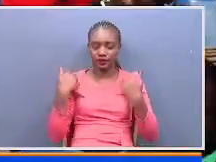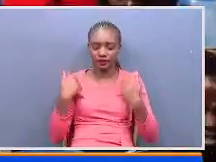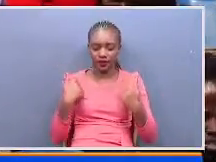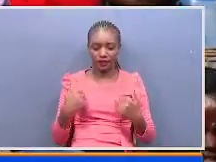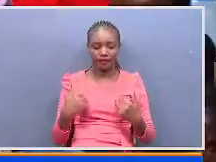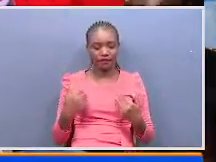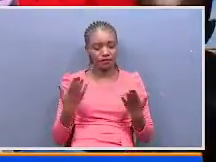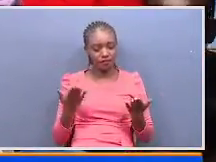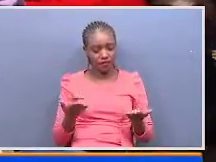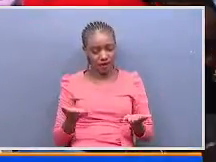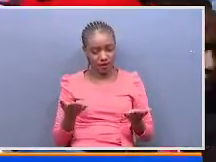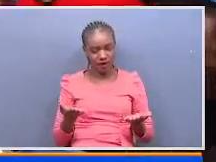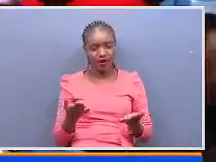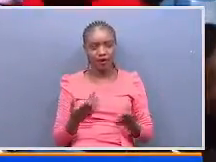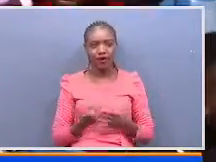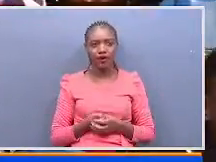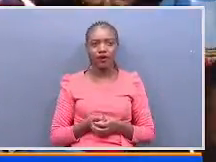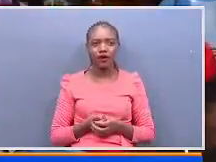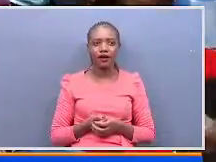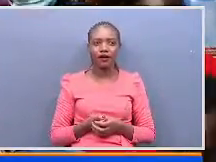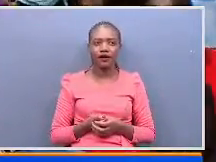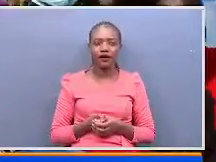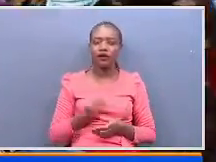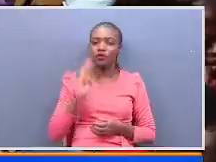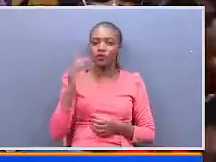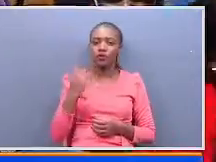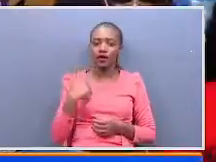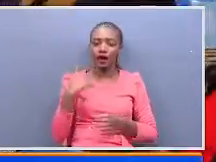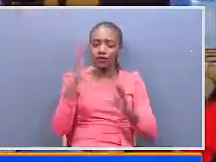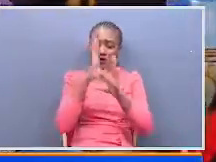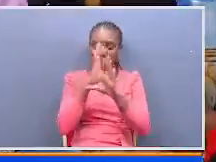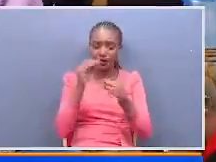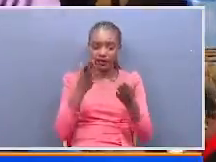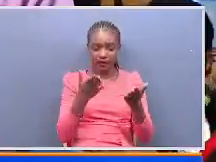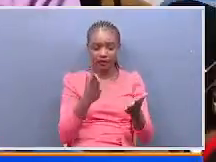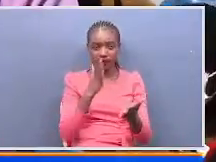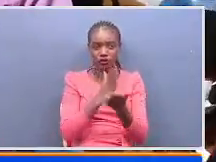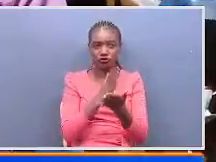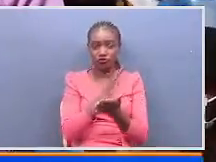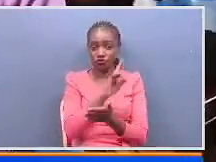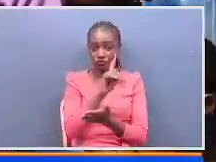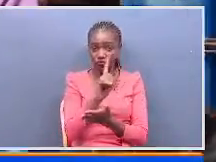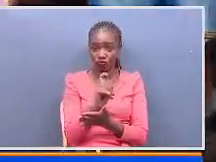ndani. Kangemi inatoa raisi, inatoa haitoi.